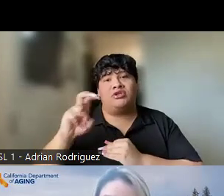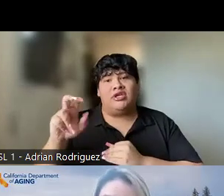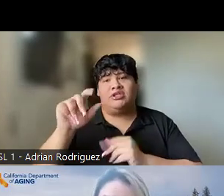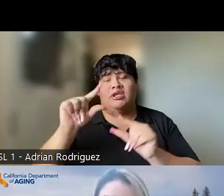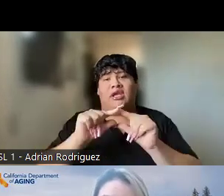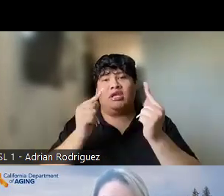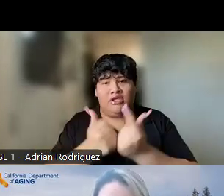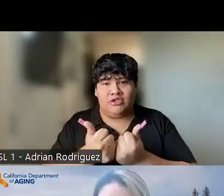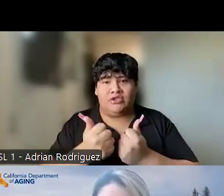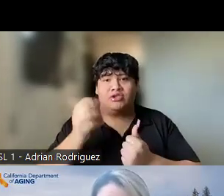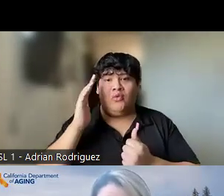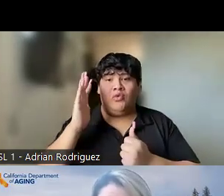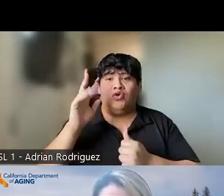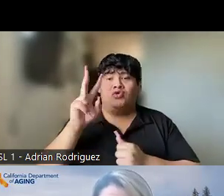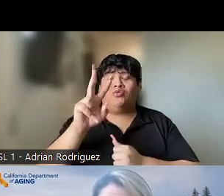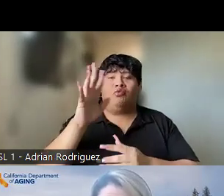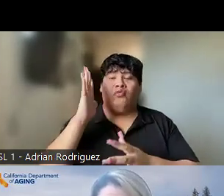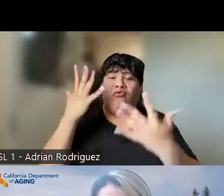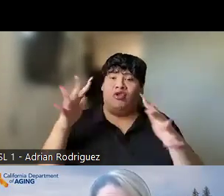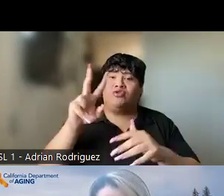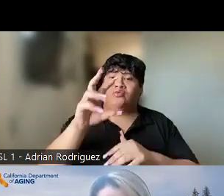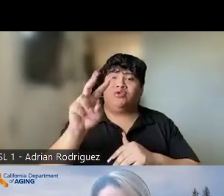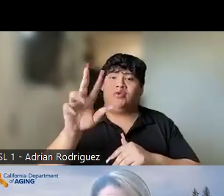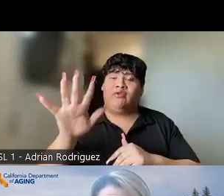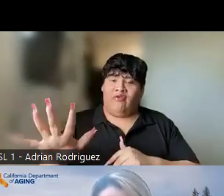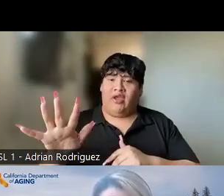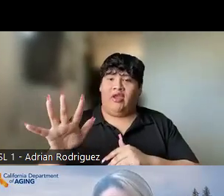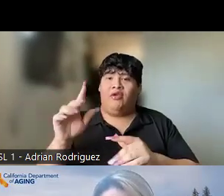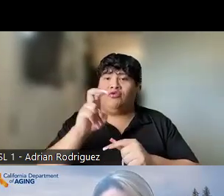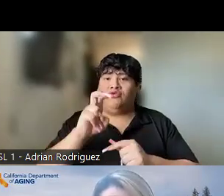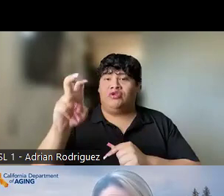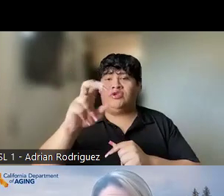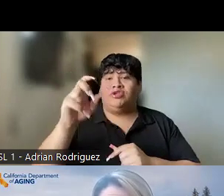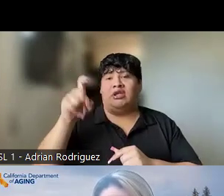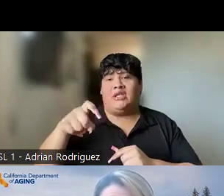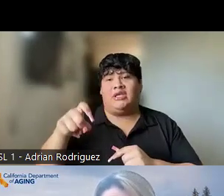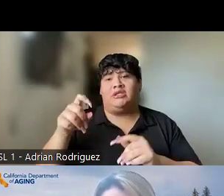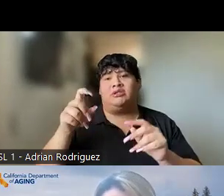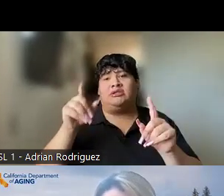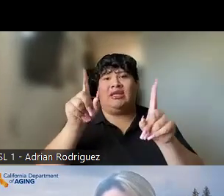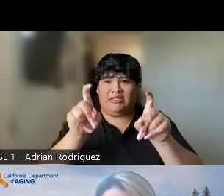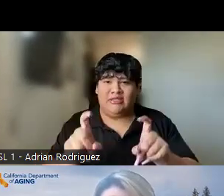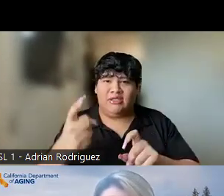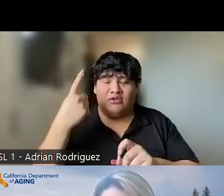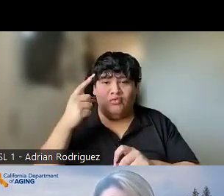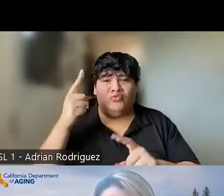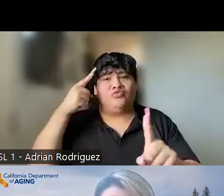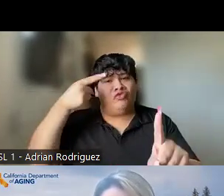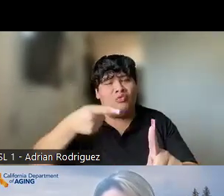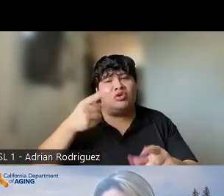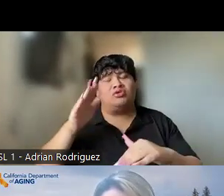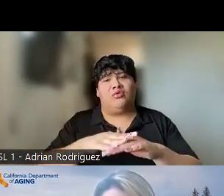Agency completed the 2025 State and Local Transportation Needs Assessment, which includes a dedicated focus